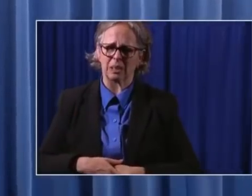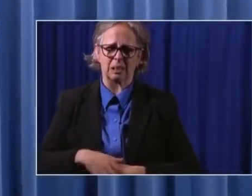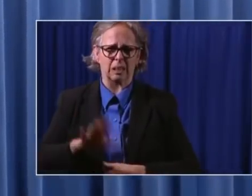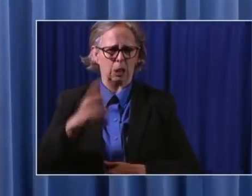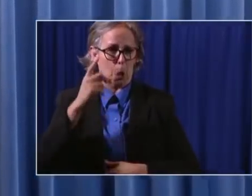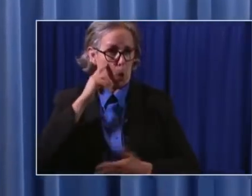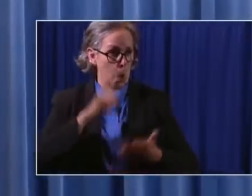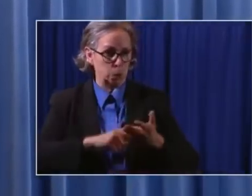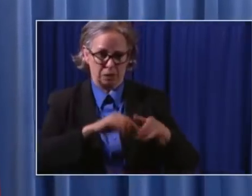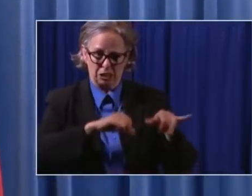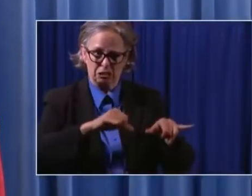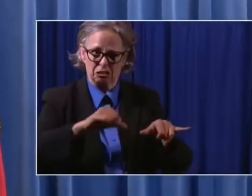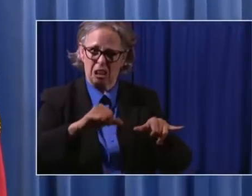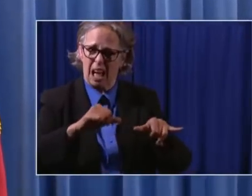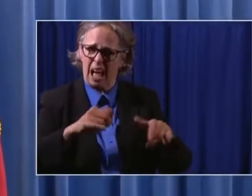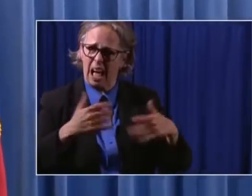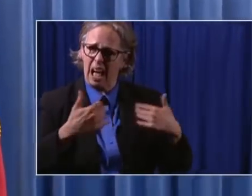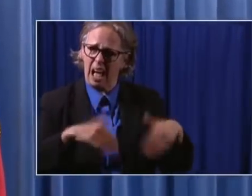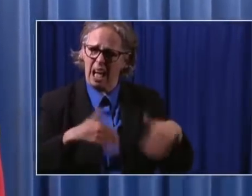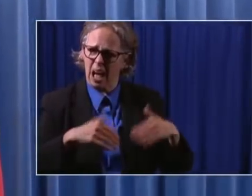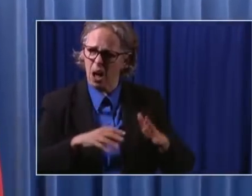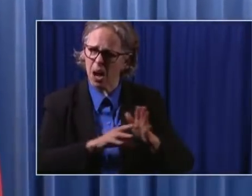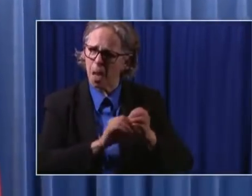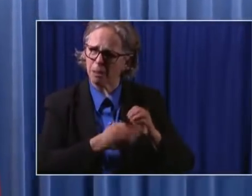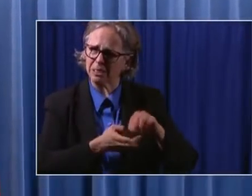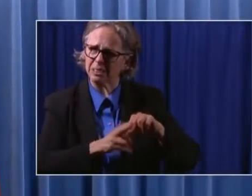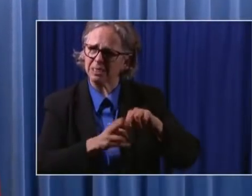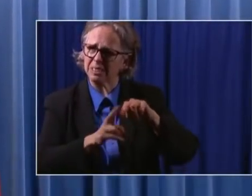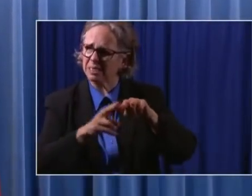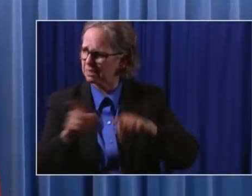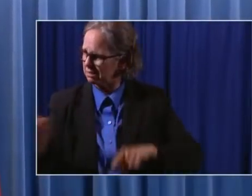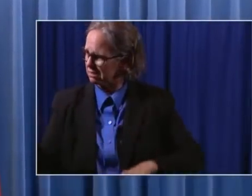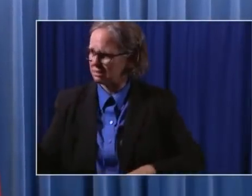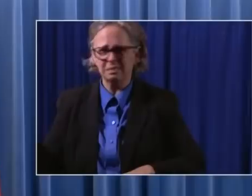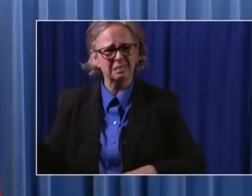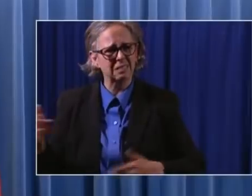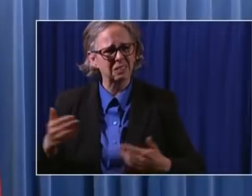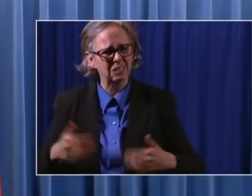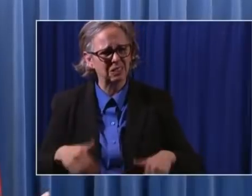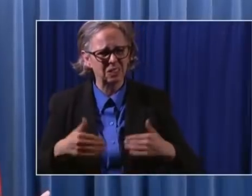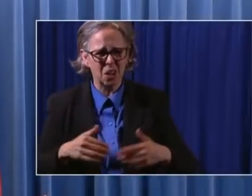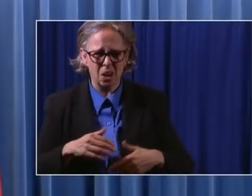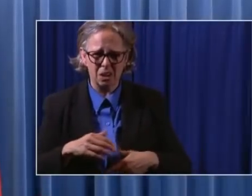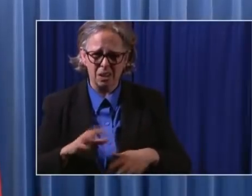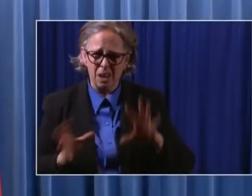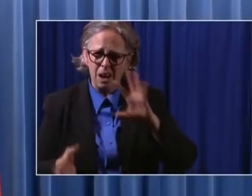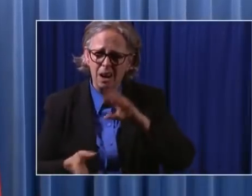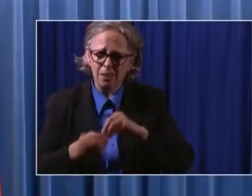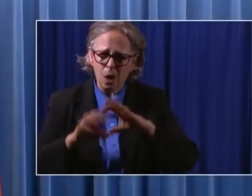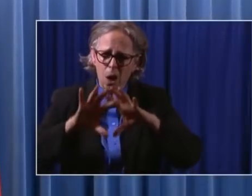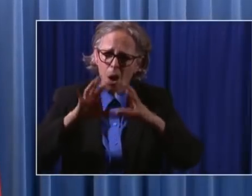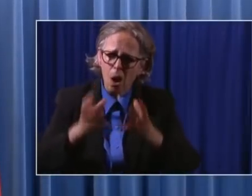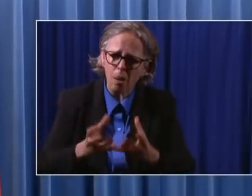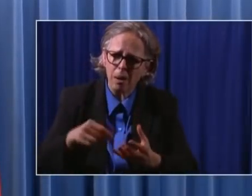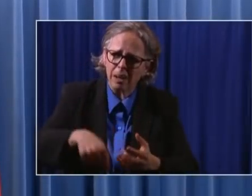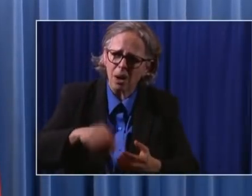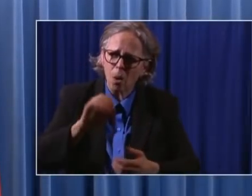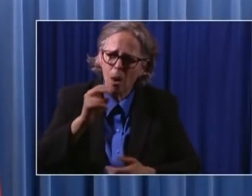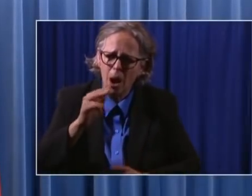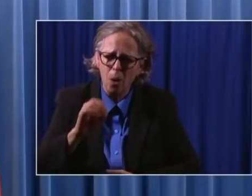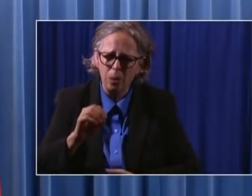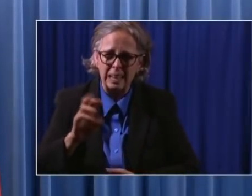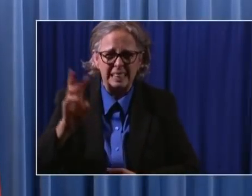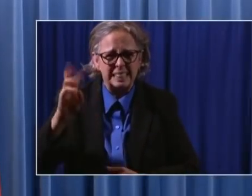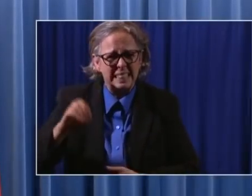seen it. We now have 60% of the population of the state of Ohio living under red, which means we